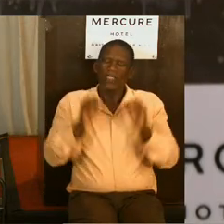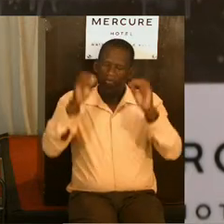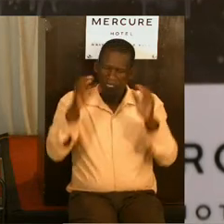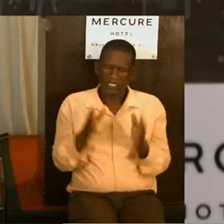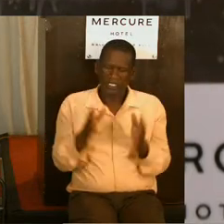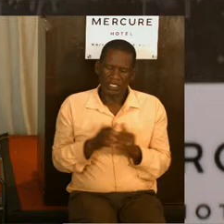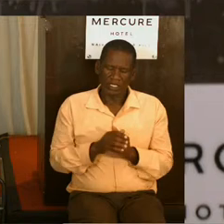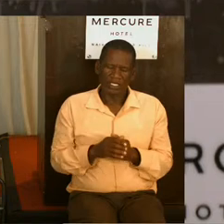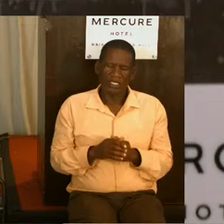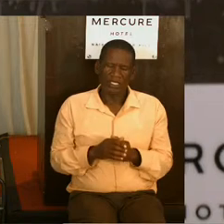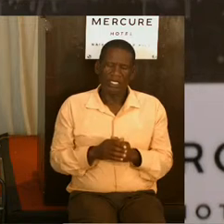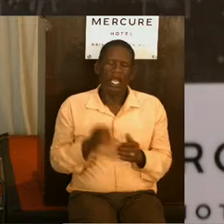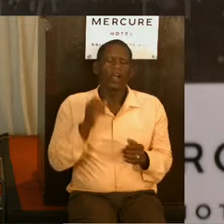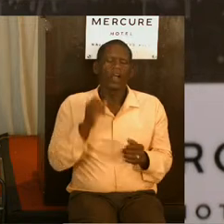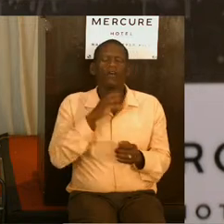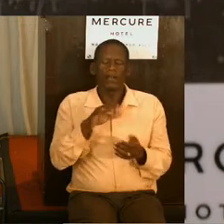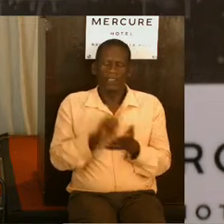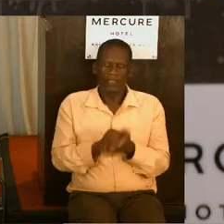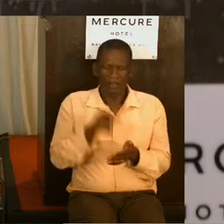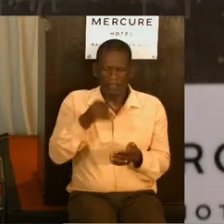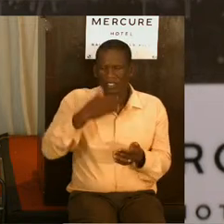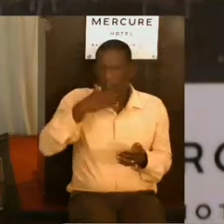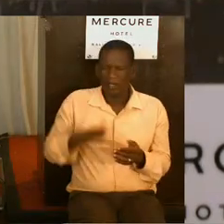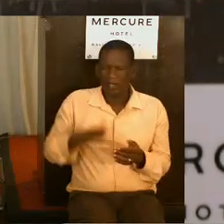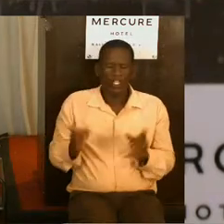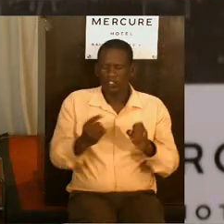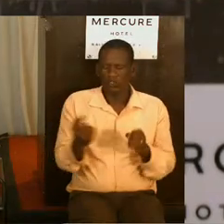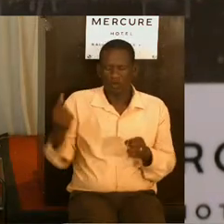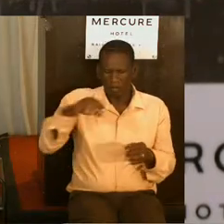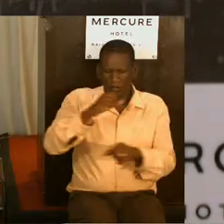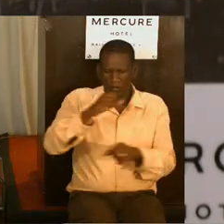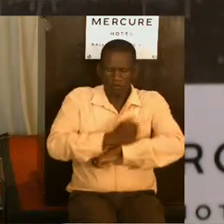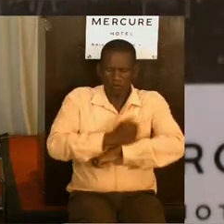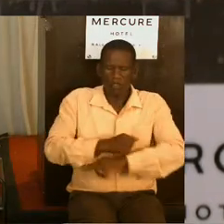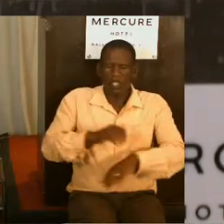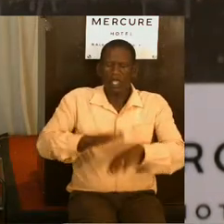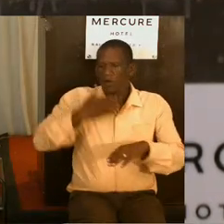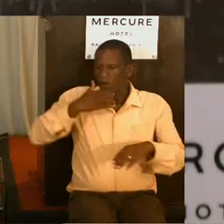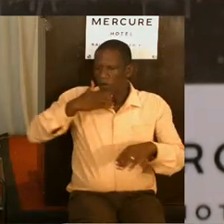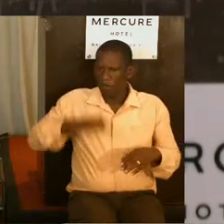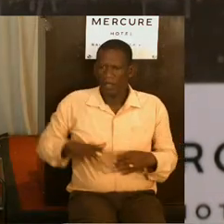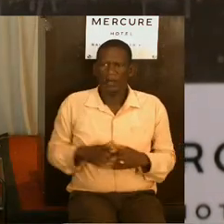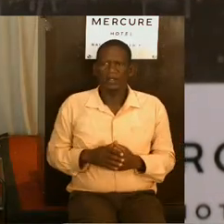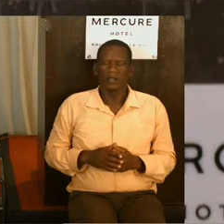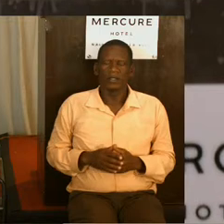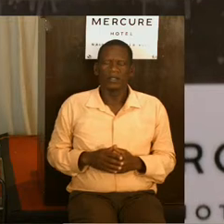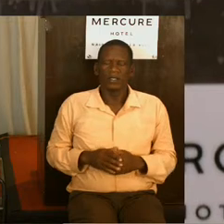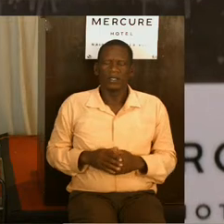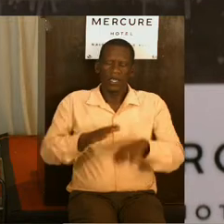teachers are complaining that this parent is not coming to school a good parent is